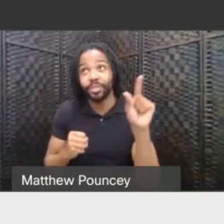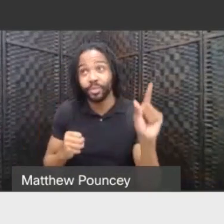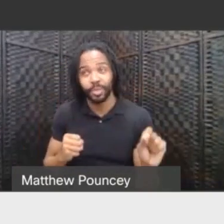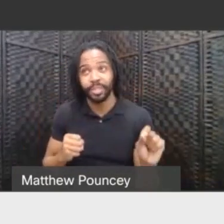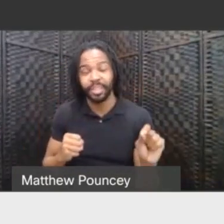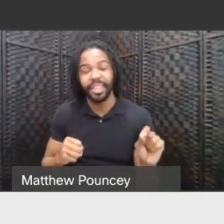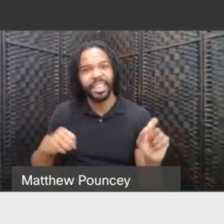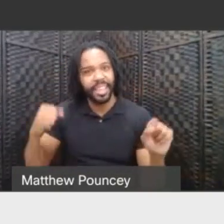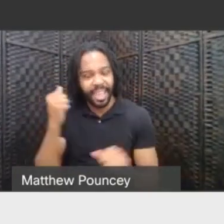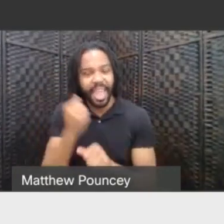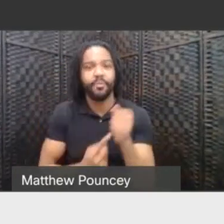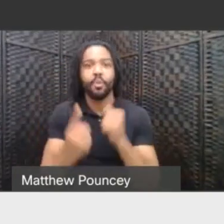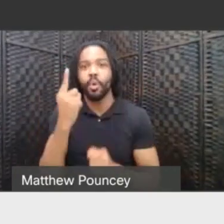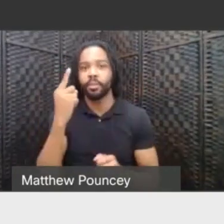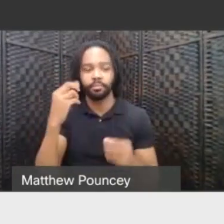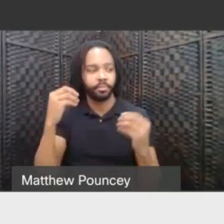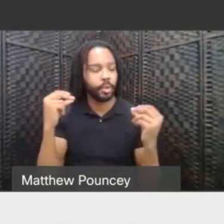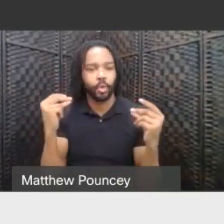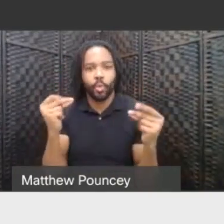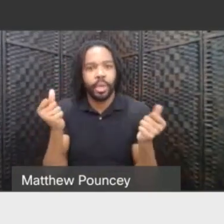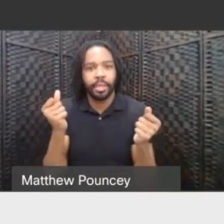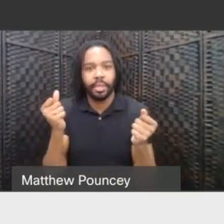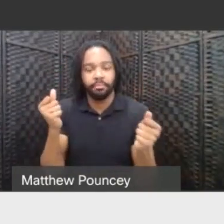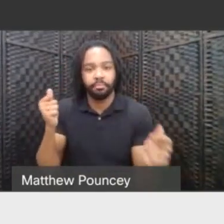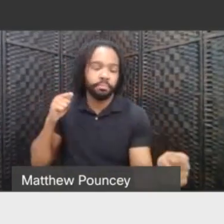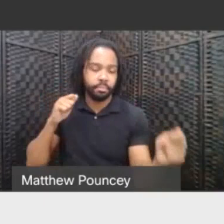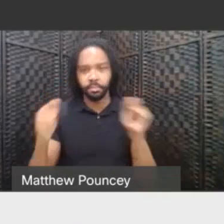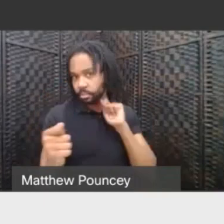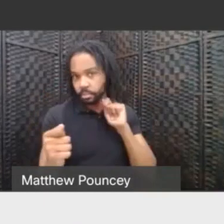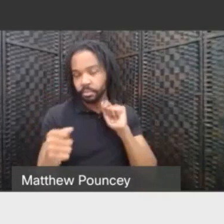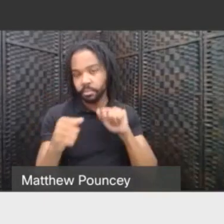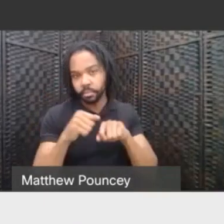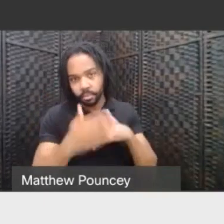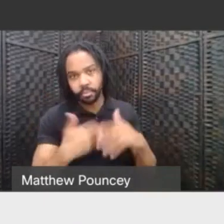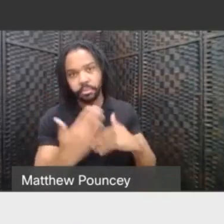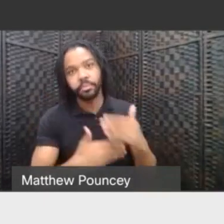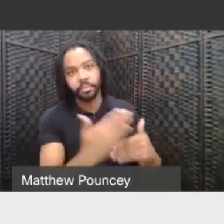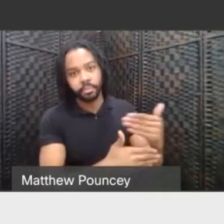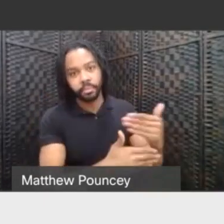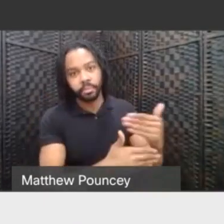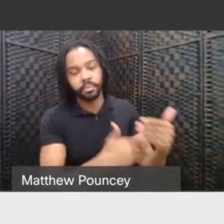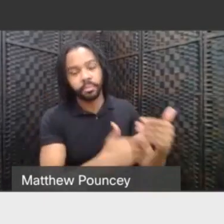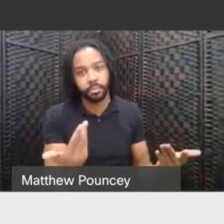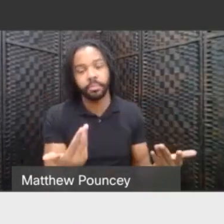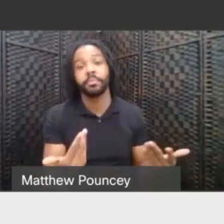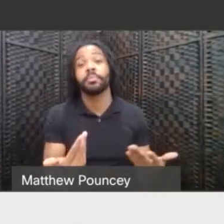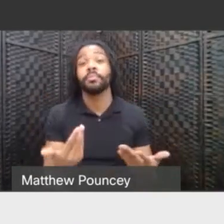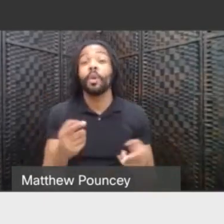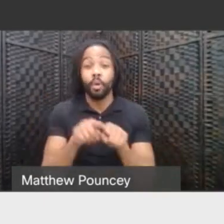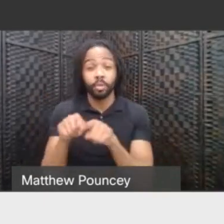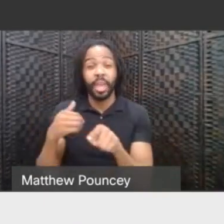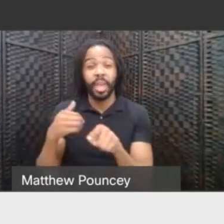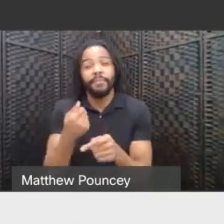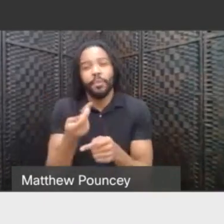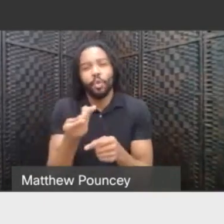when everyone very quickly pivoted and began, and then we also made some changes to